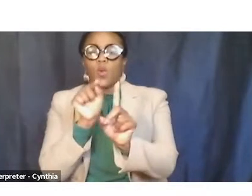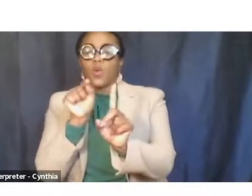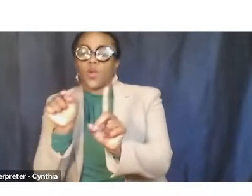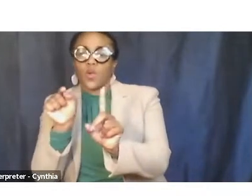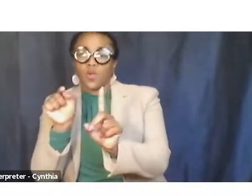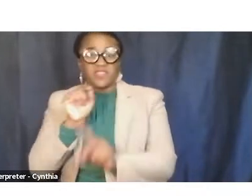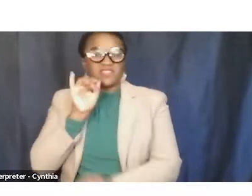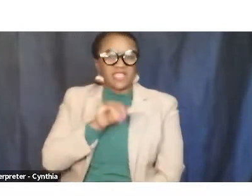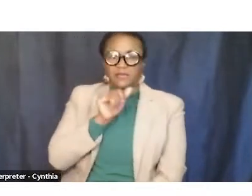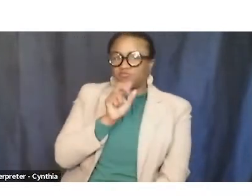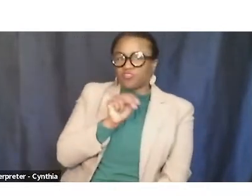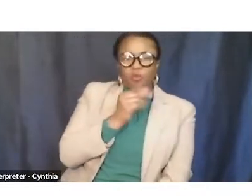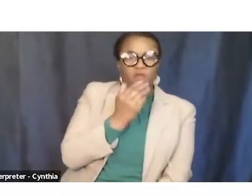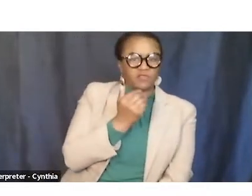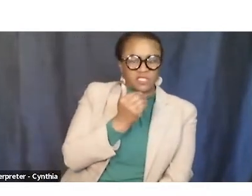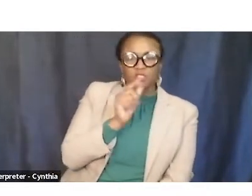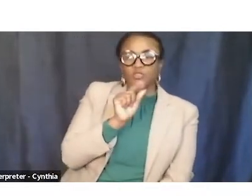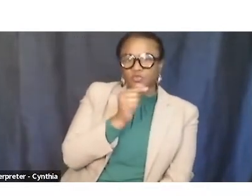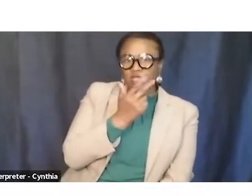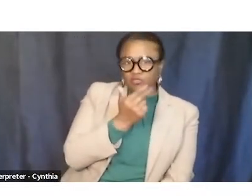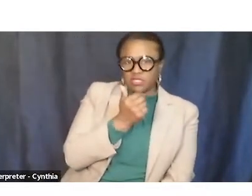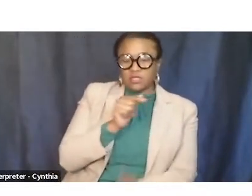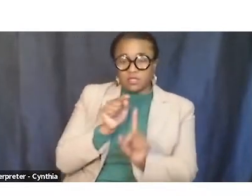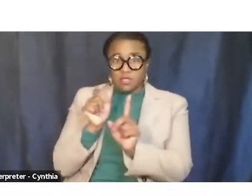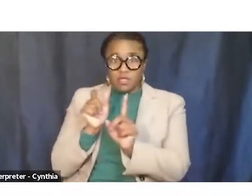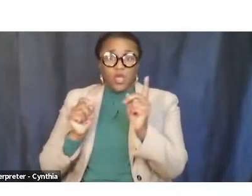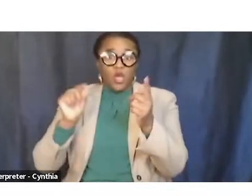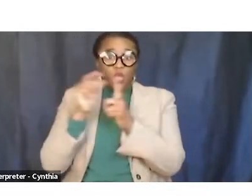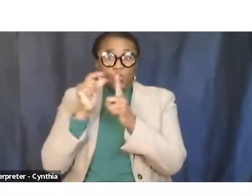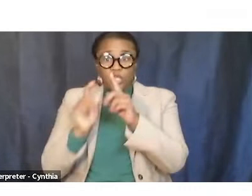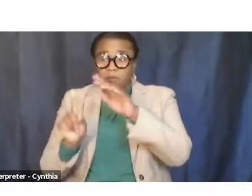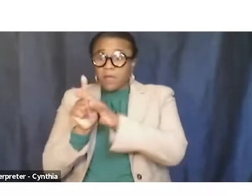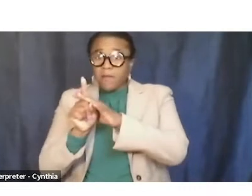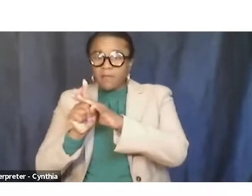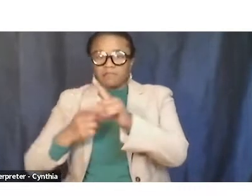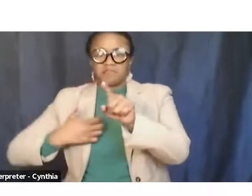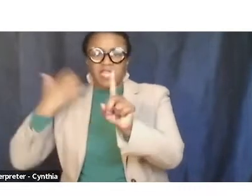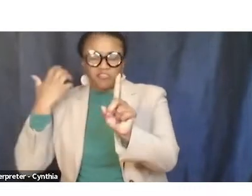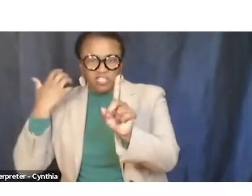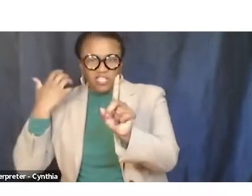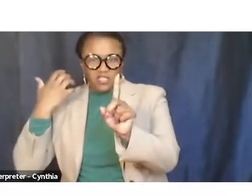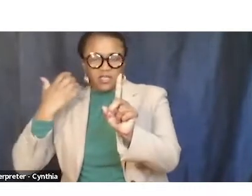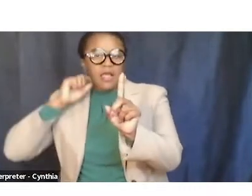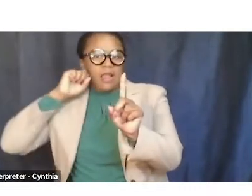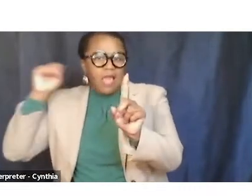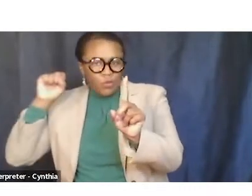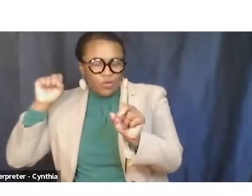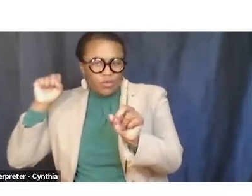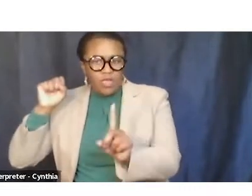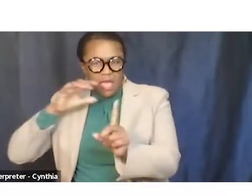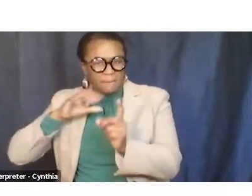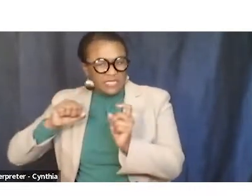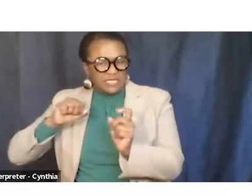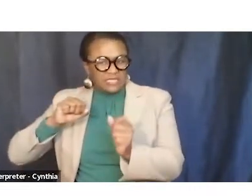15th, 2013, came up, why are Black women so angry, so loud, so